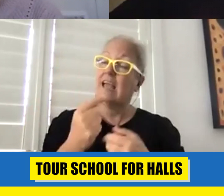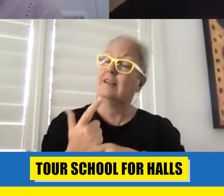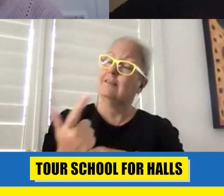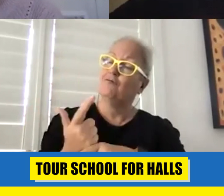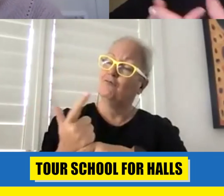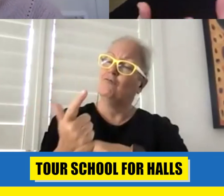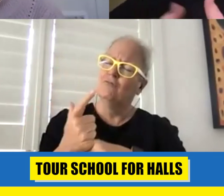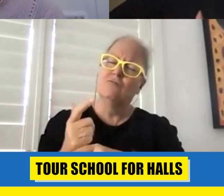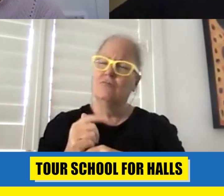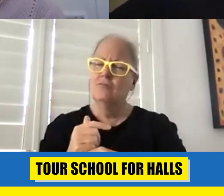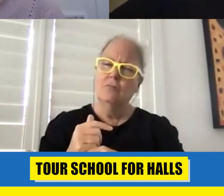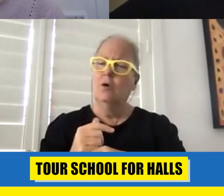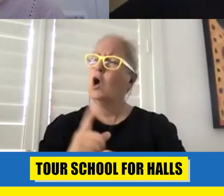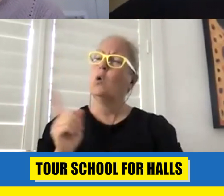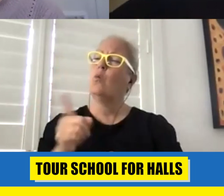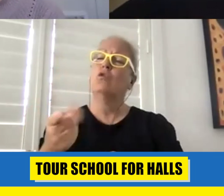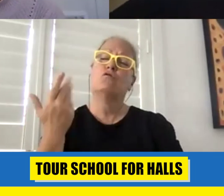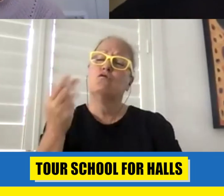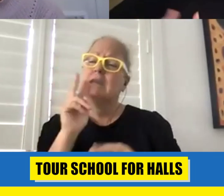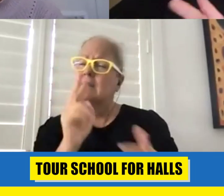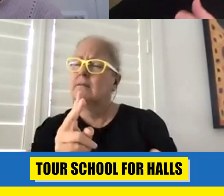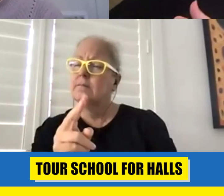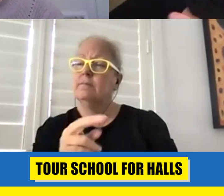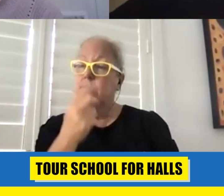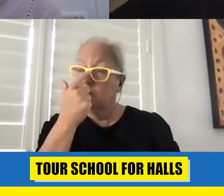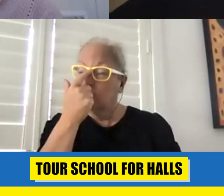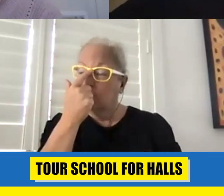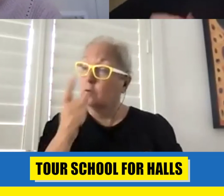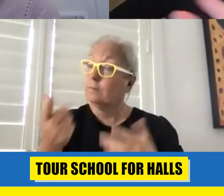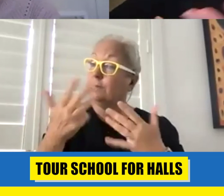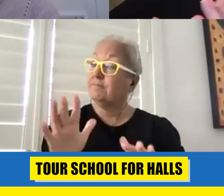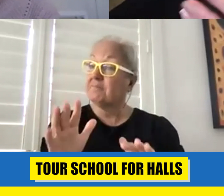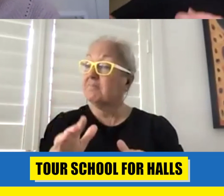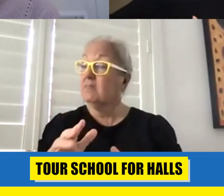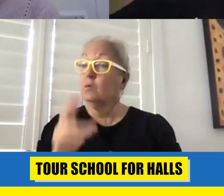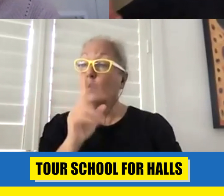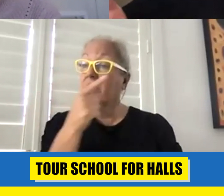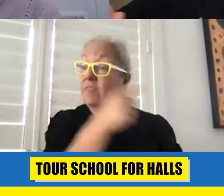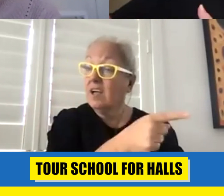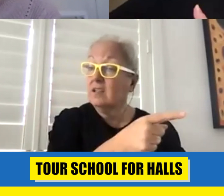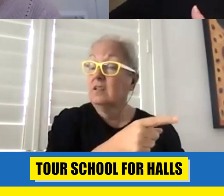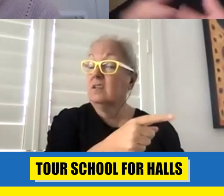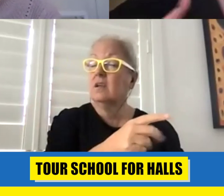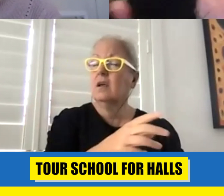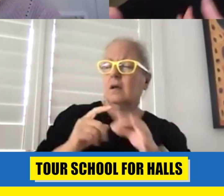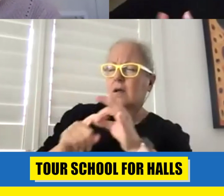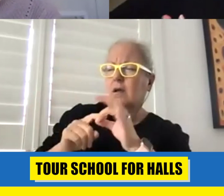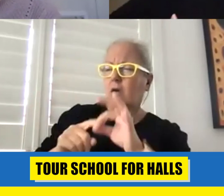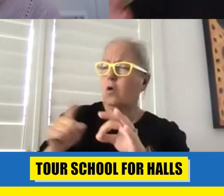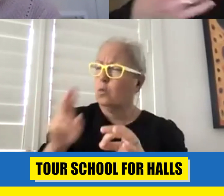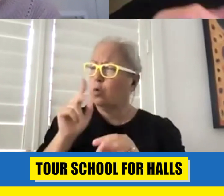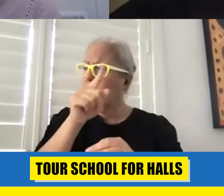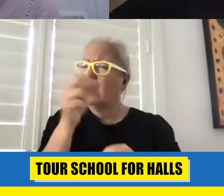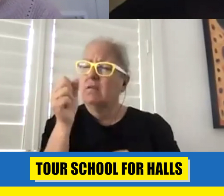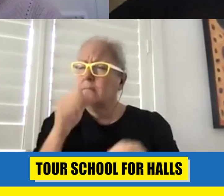know, what have you seen lately? You know, have you been in to see this show or, you know, that band, or just trying